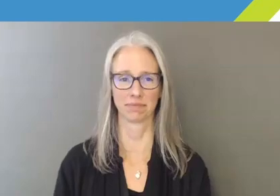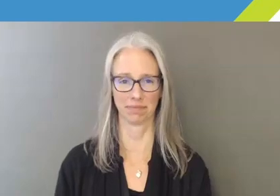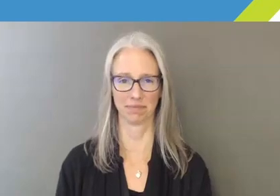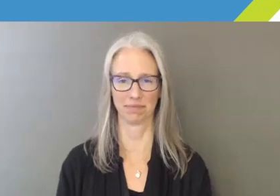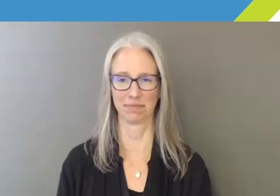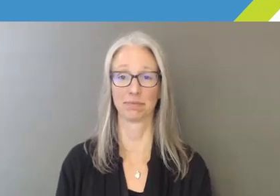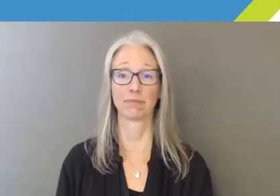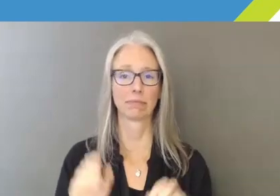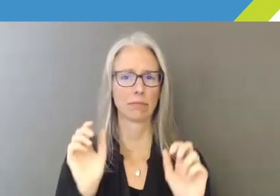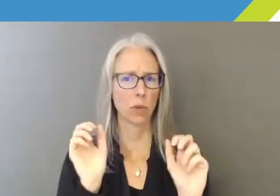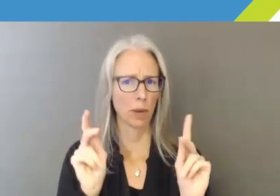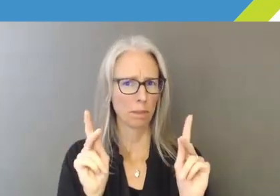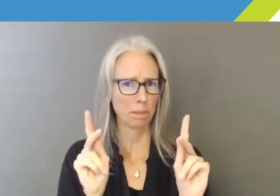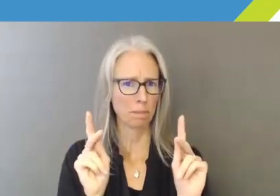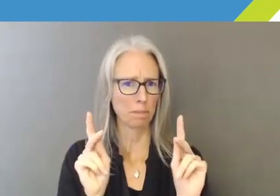Okay.